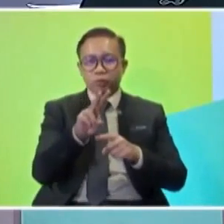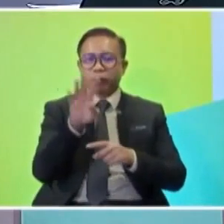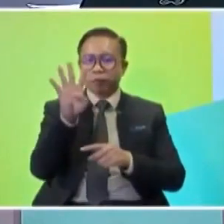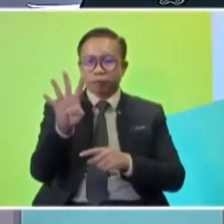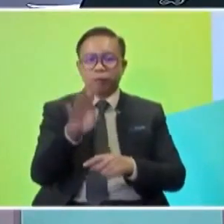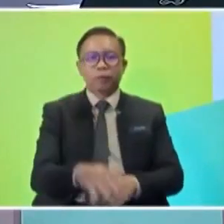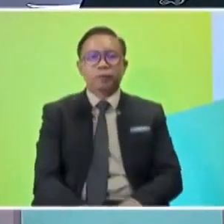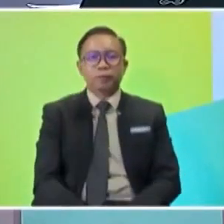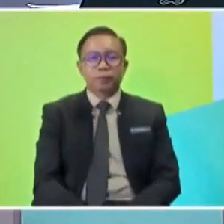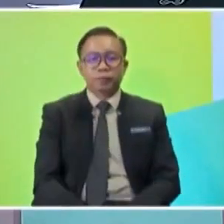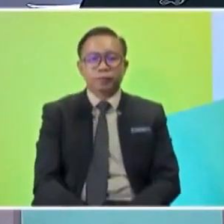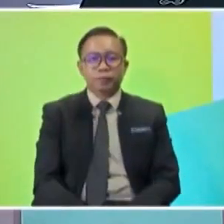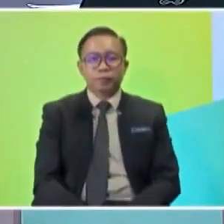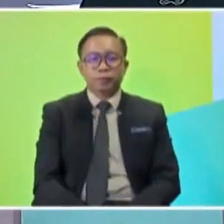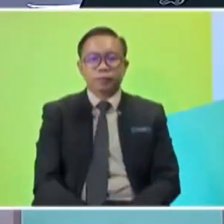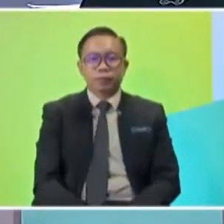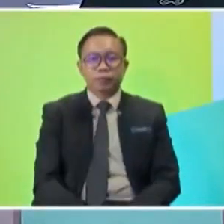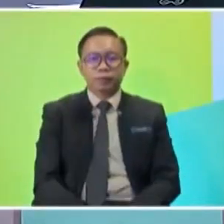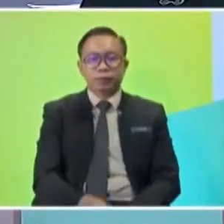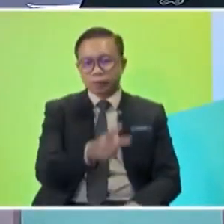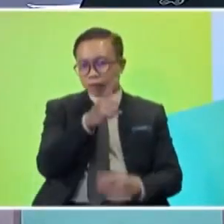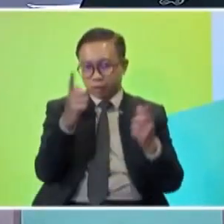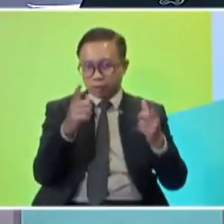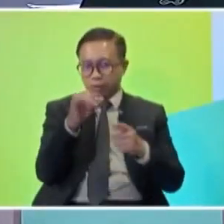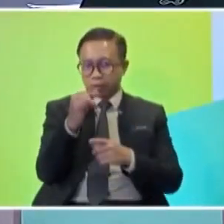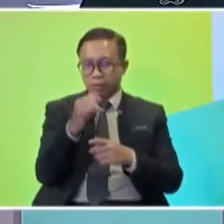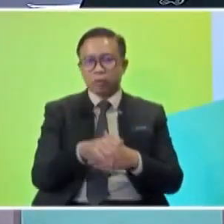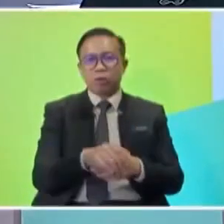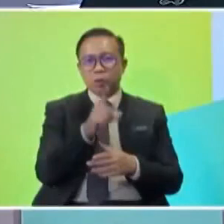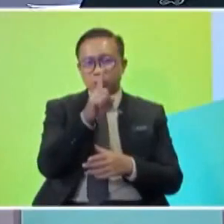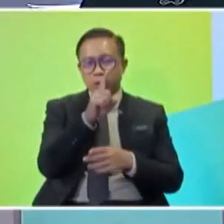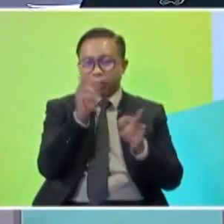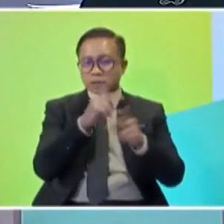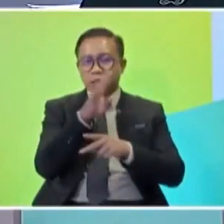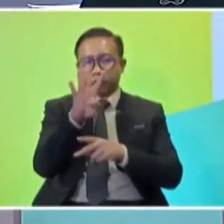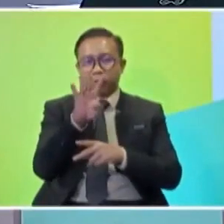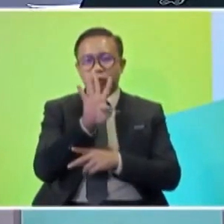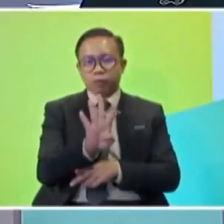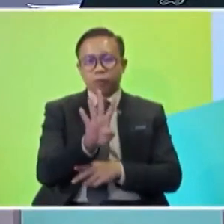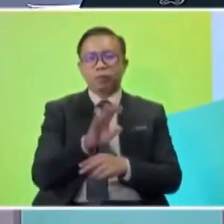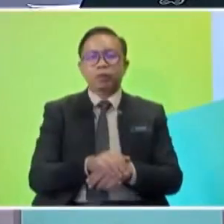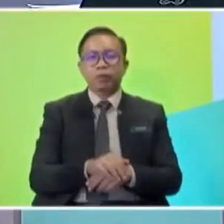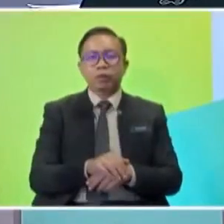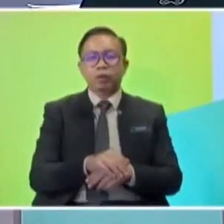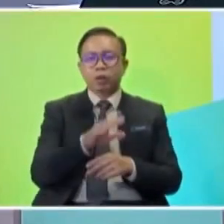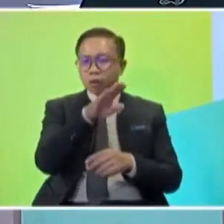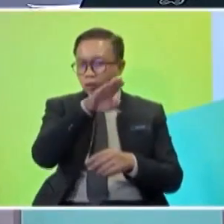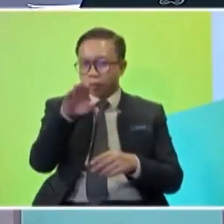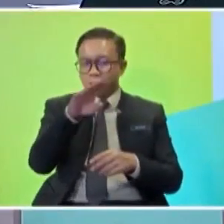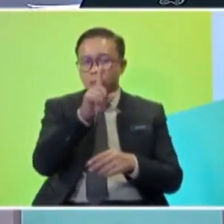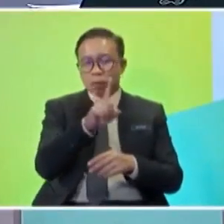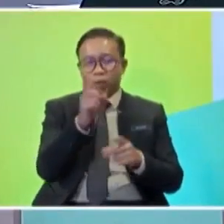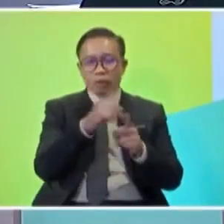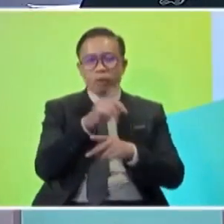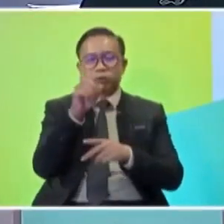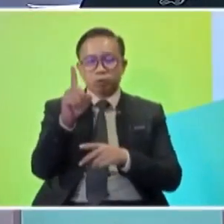4. So others you cannot simplify. 1 times 4 is 4 over 1 times 1